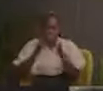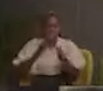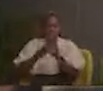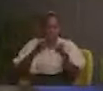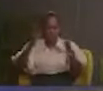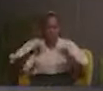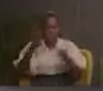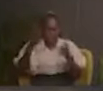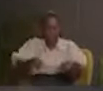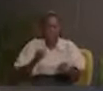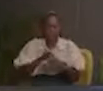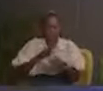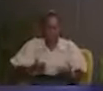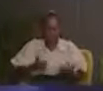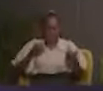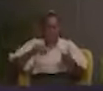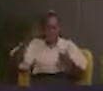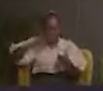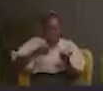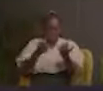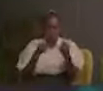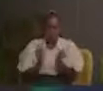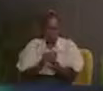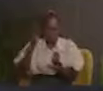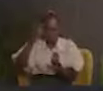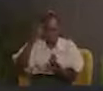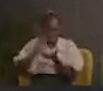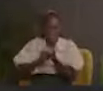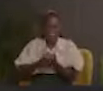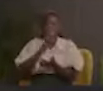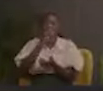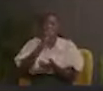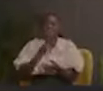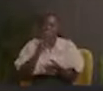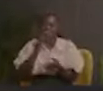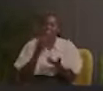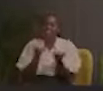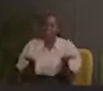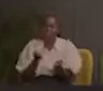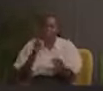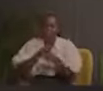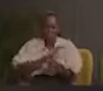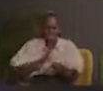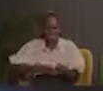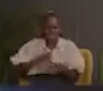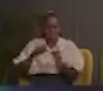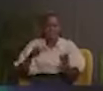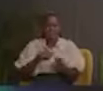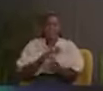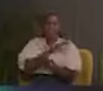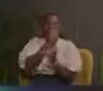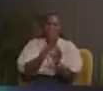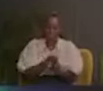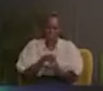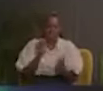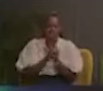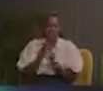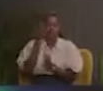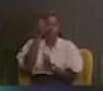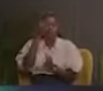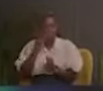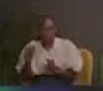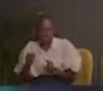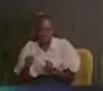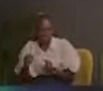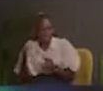life, I must come with the consciousness that that reality is available in Christ. But I engage with understanding,